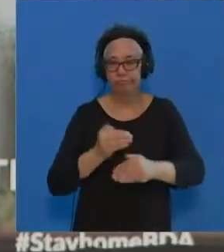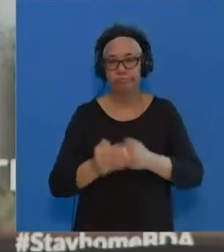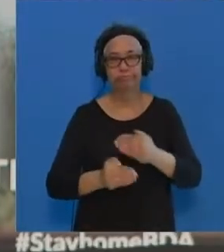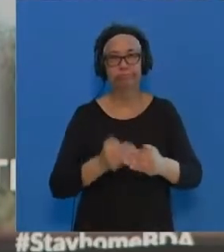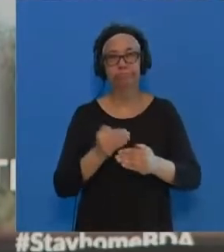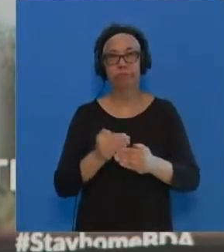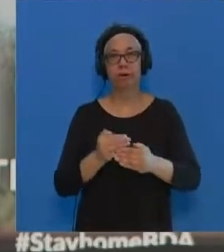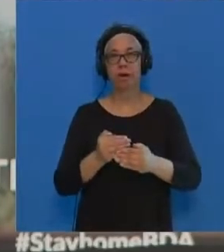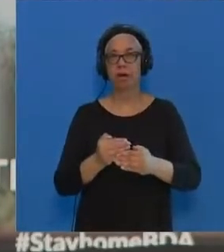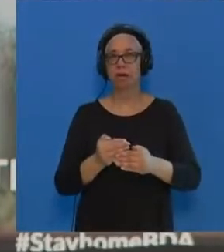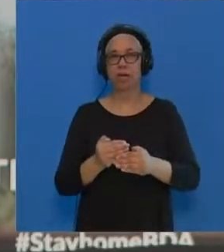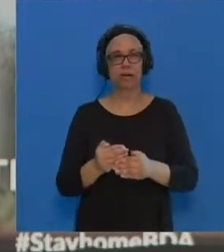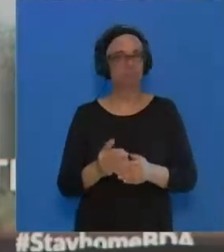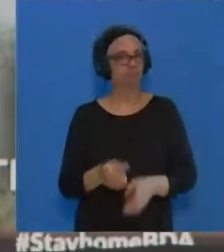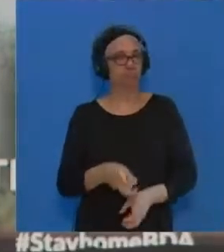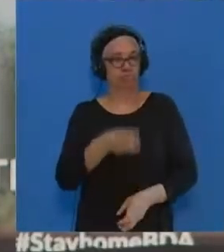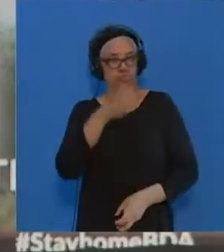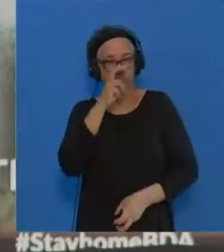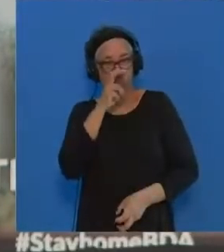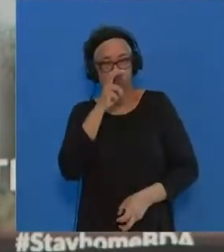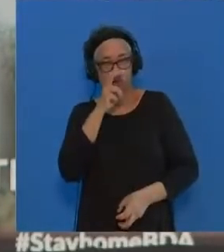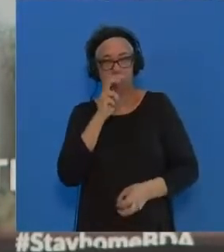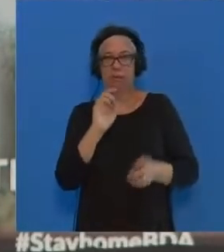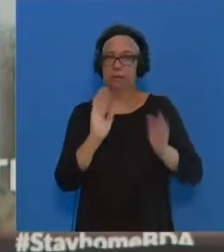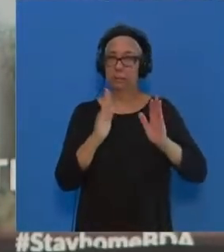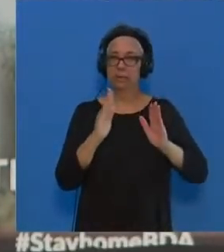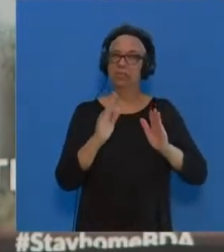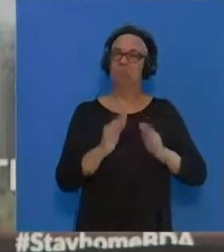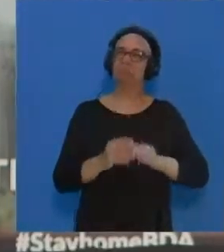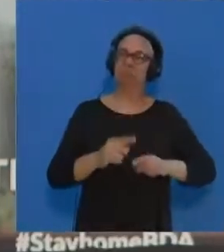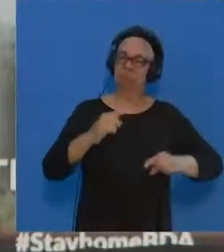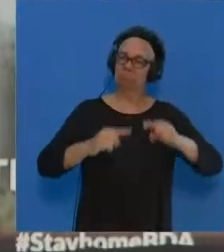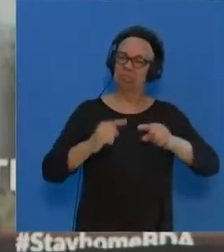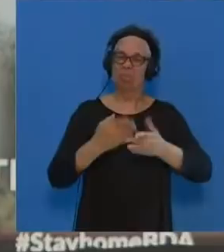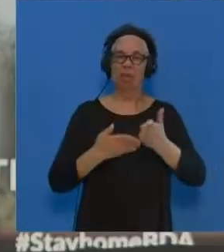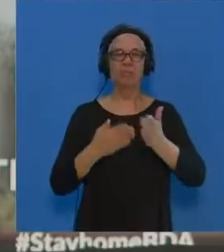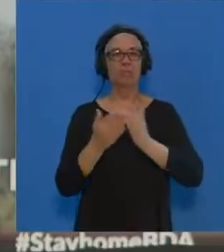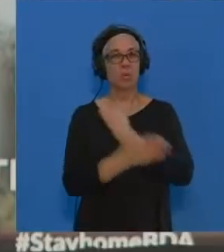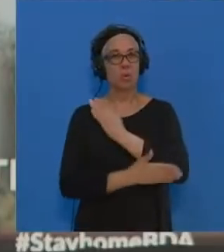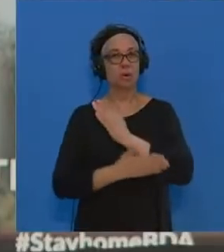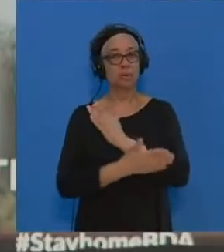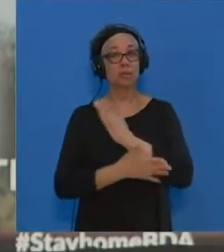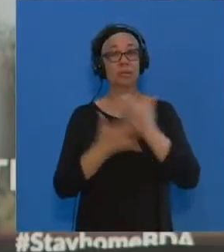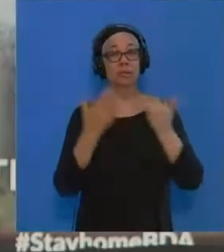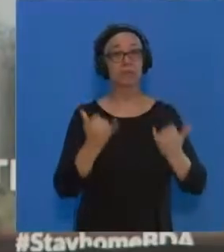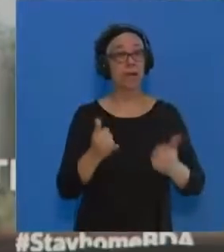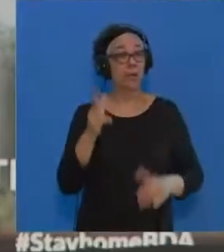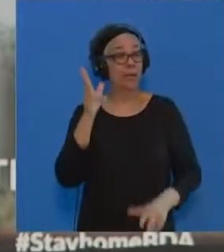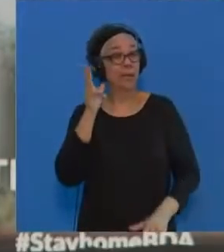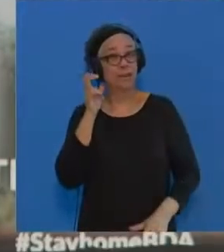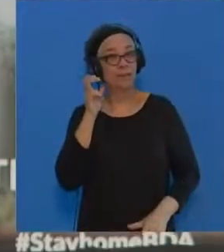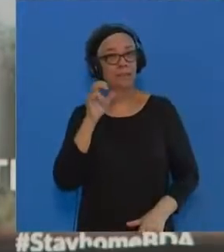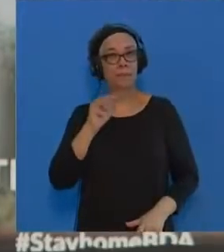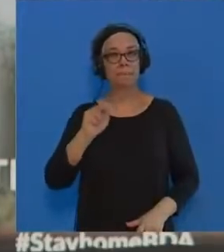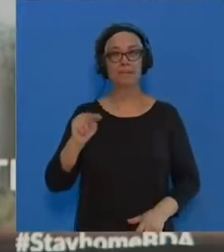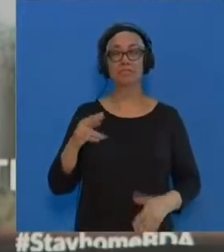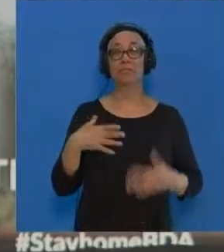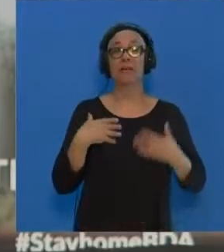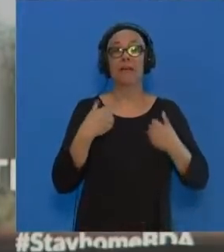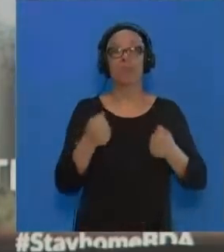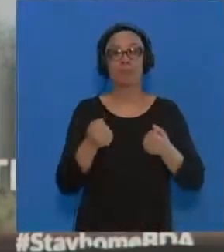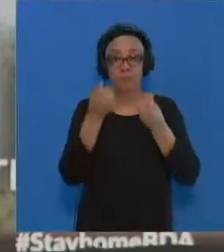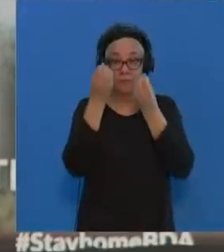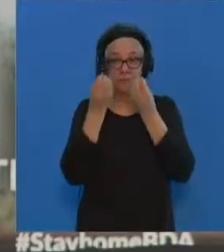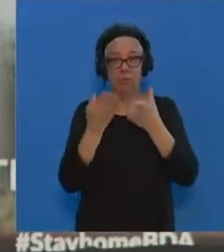are some of the strongest in the world. Now we'll hear from the Minister of Health, who will update all about the latest